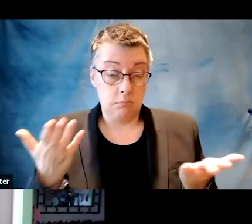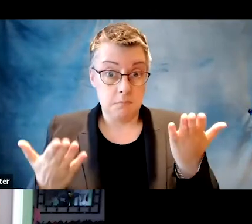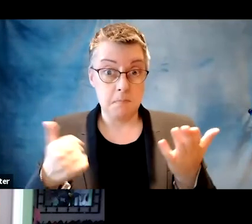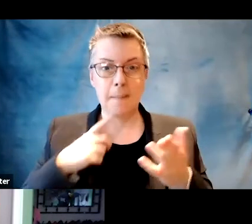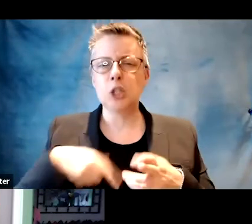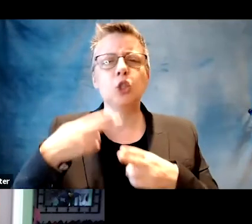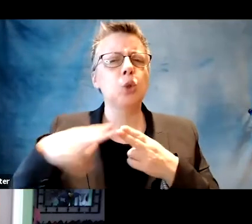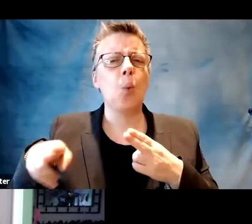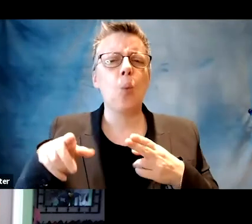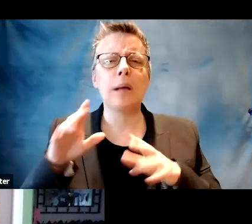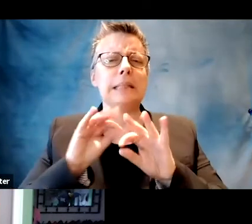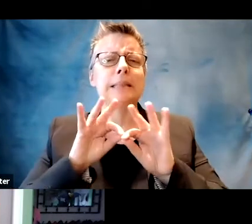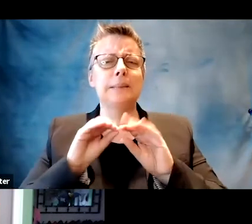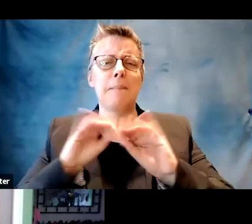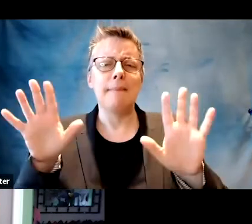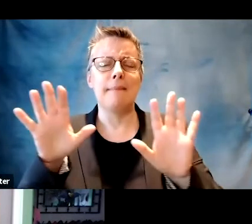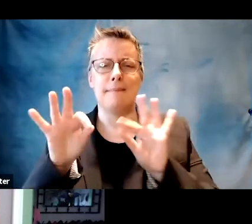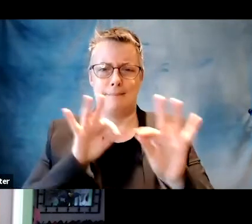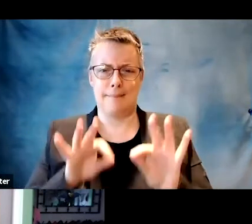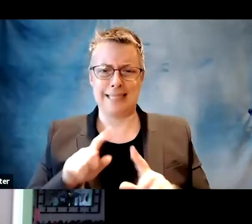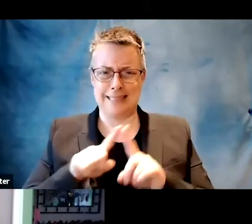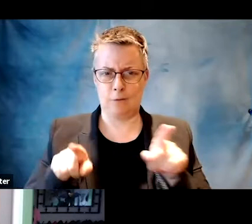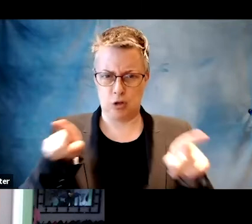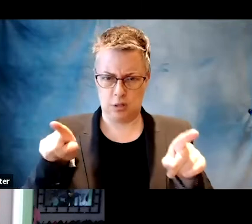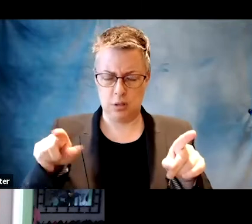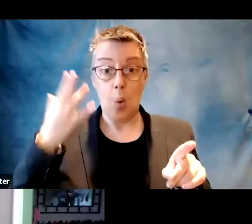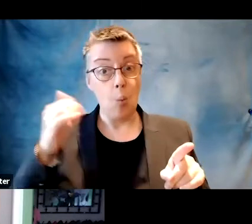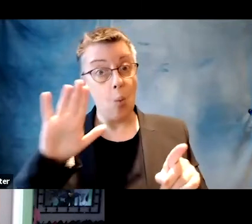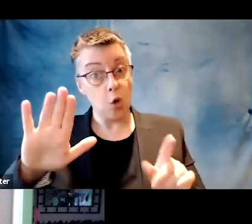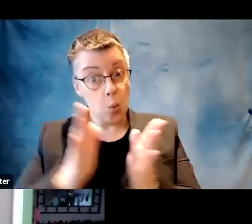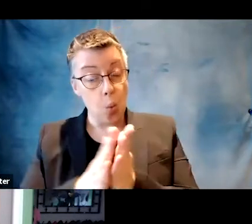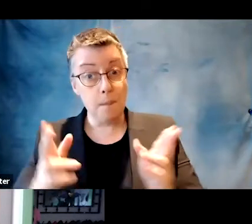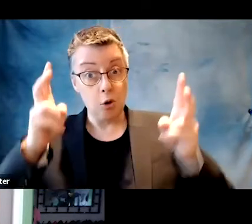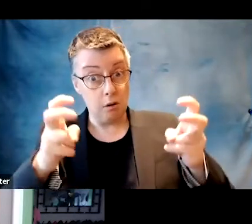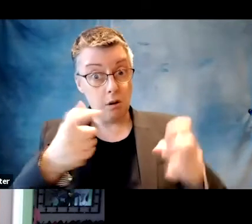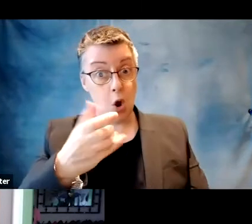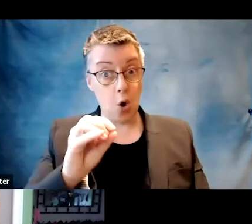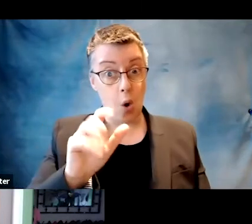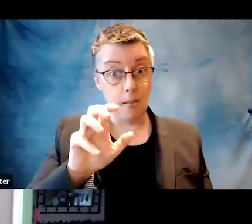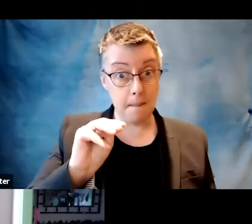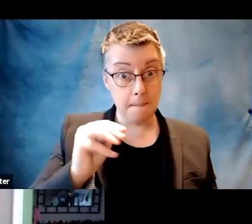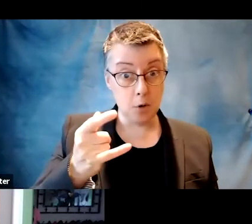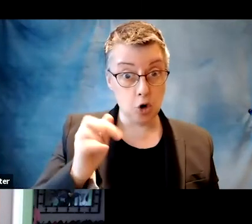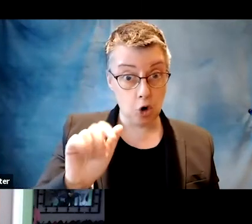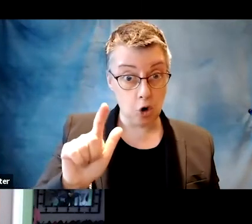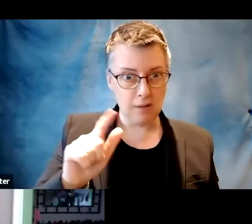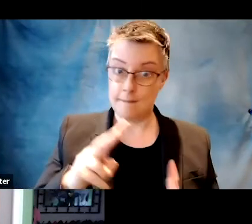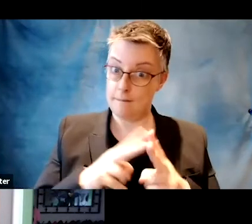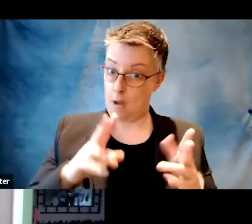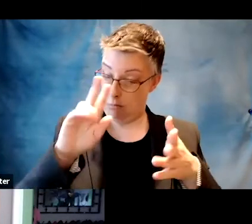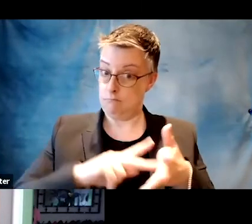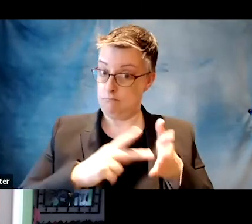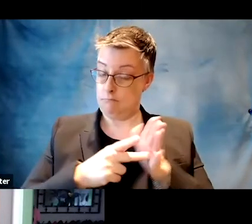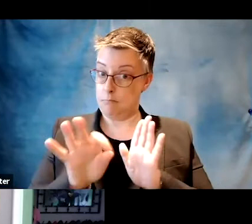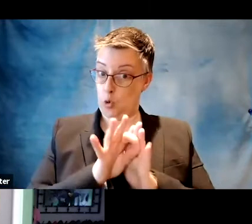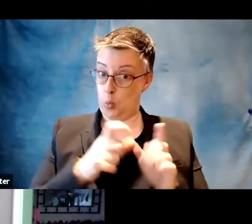differentiation. And then, why did you call your book Golem Girl? I mean, that's a very deliberate choice of word.